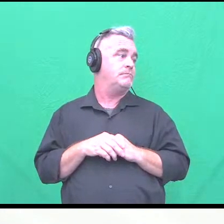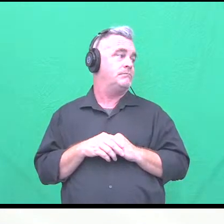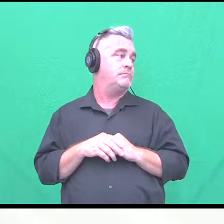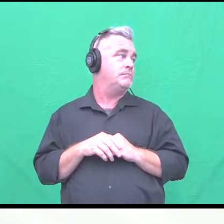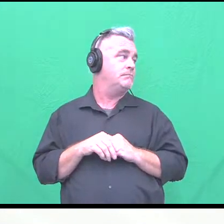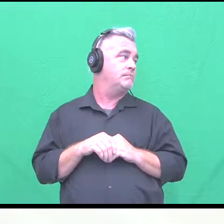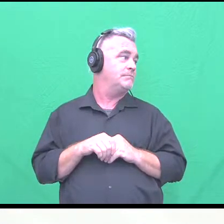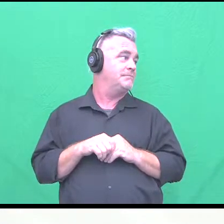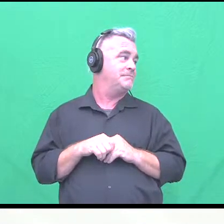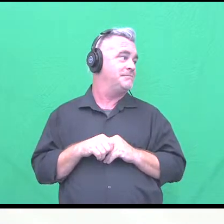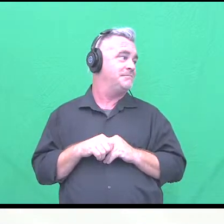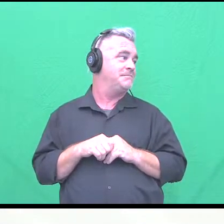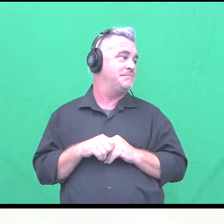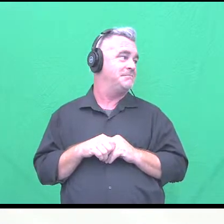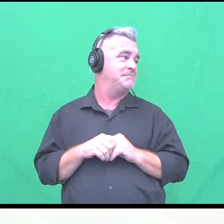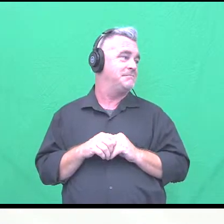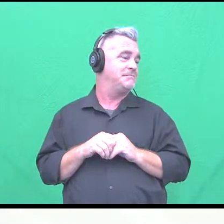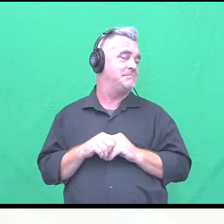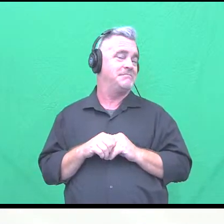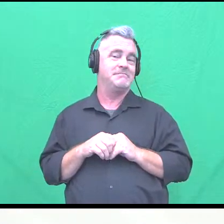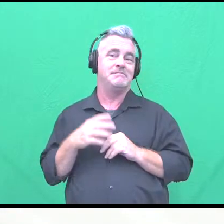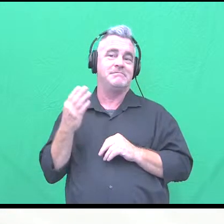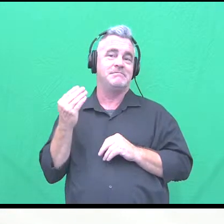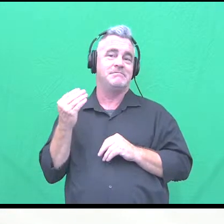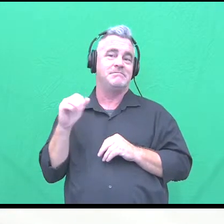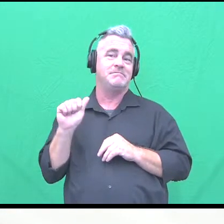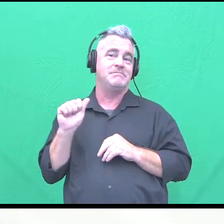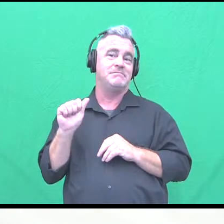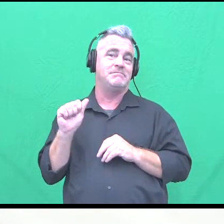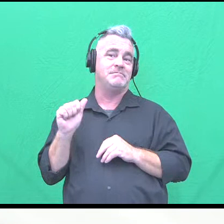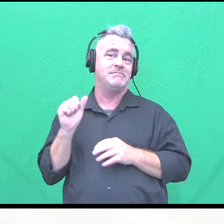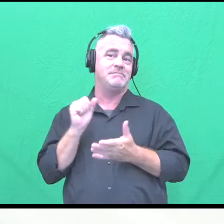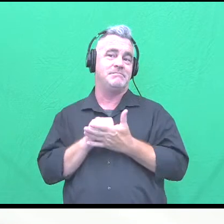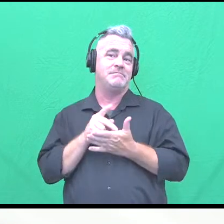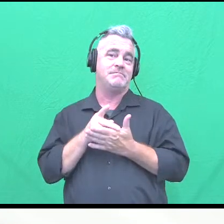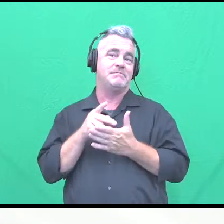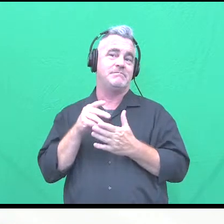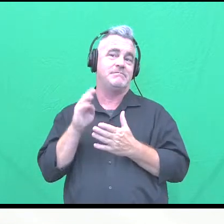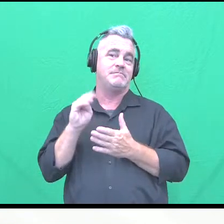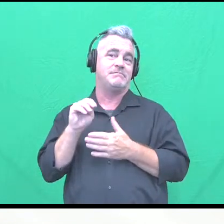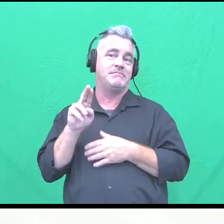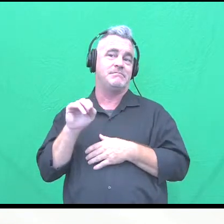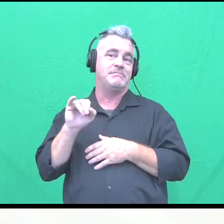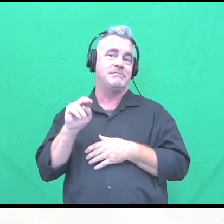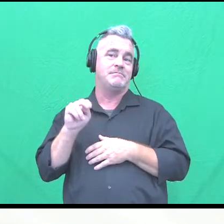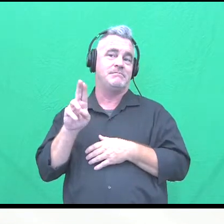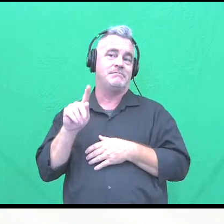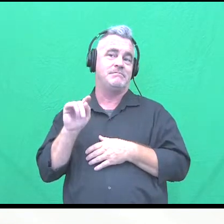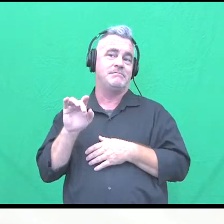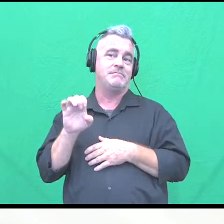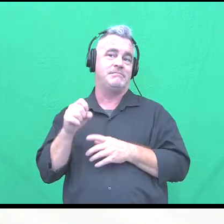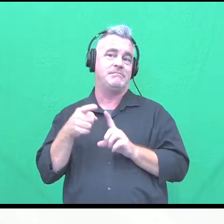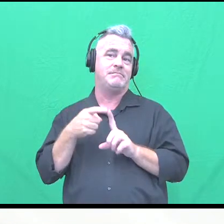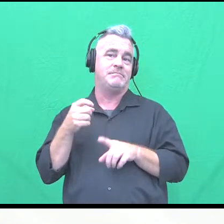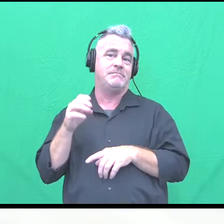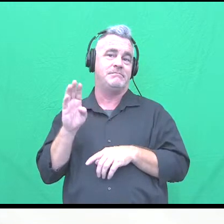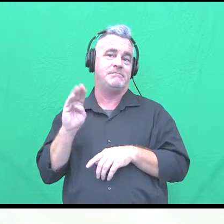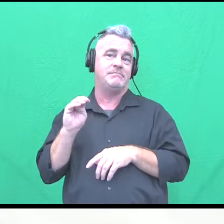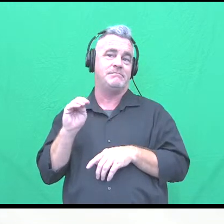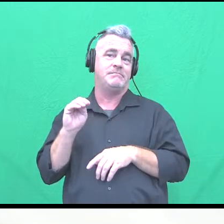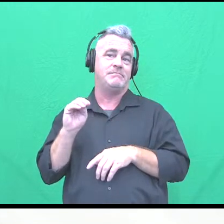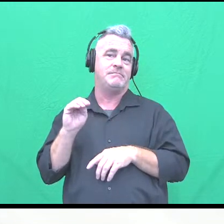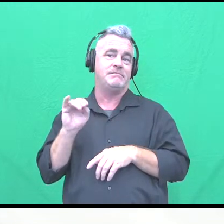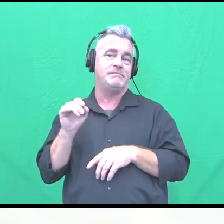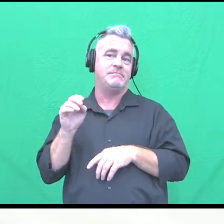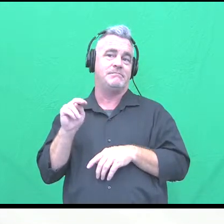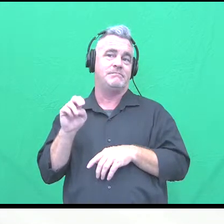Now, board consent items, 14A, approval of meeting minutes from June 8th, 2021. Can we do these